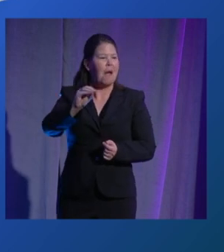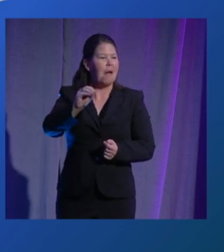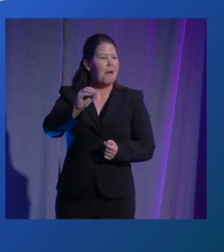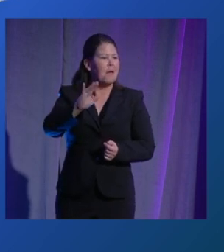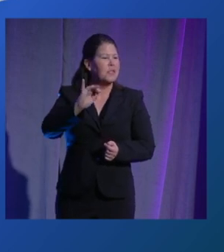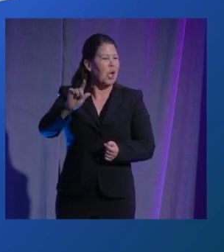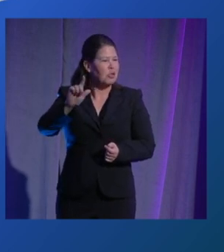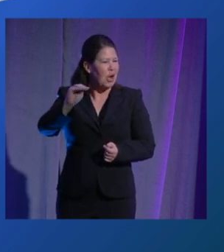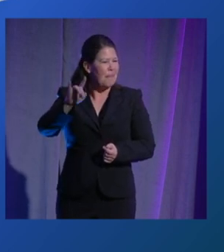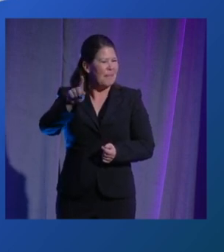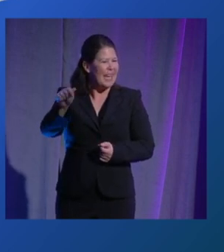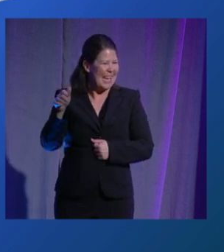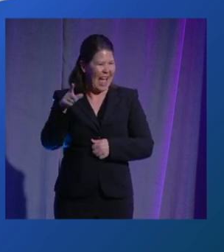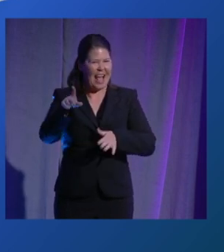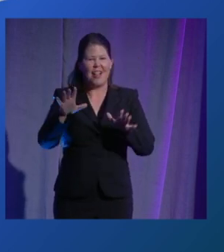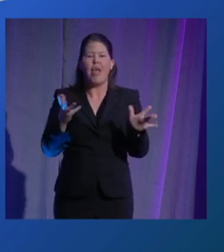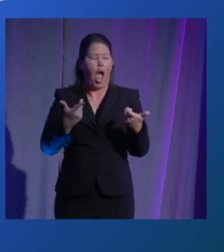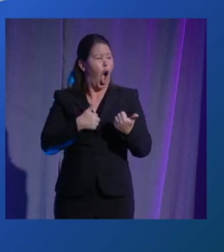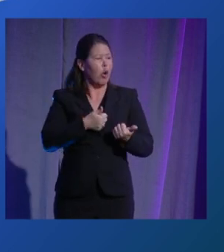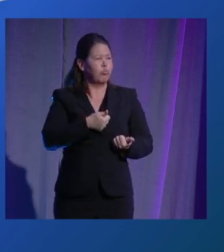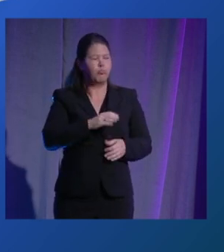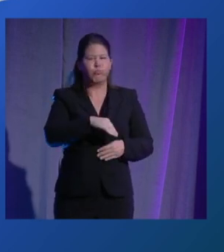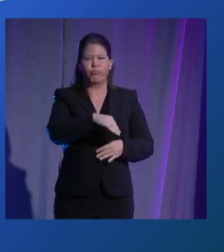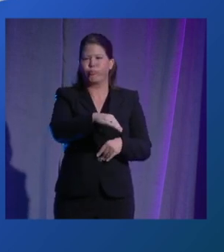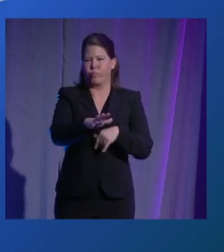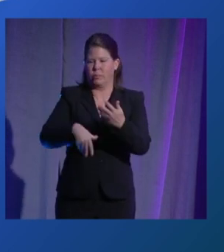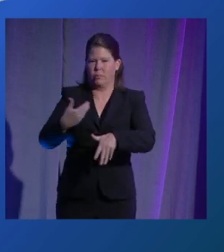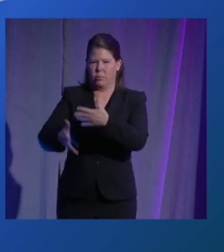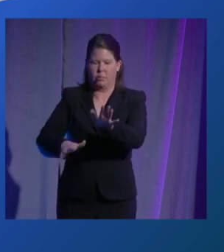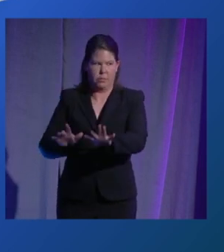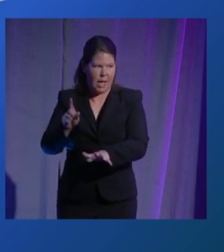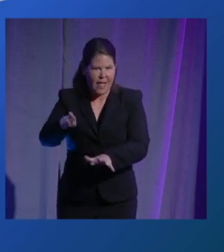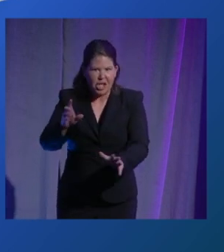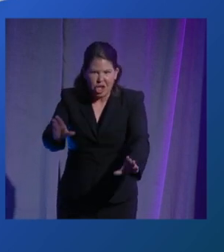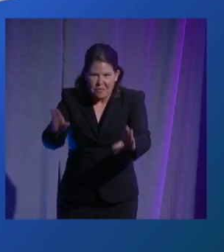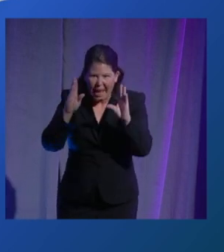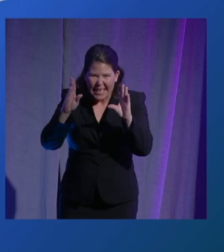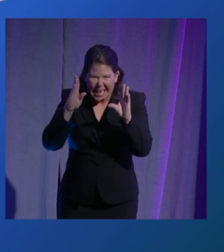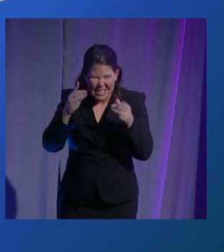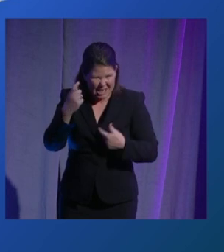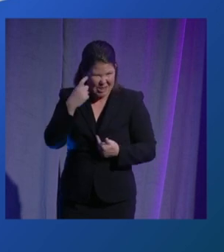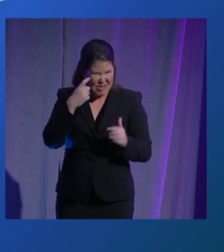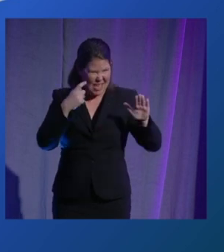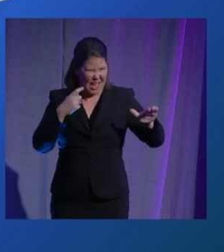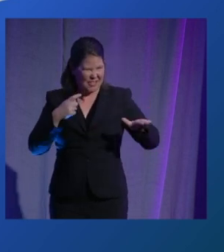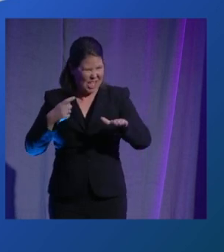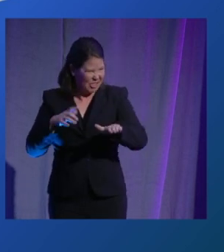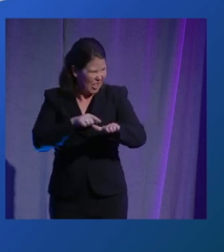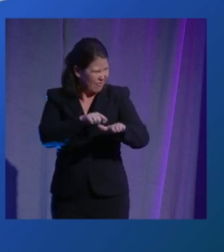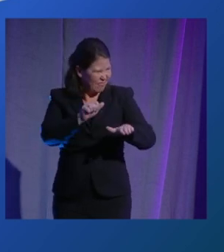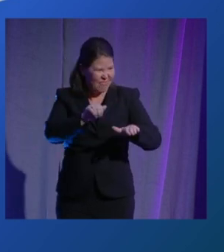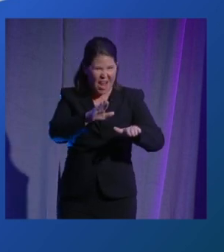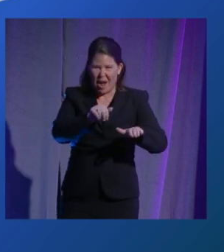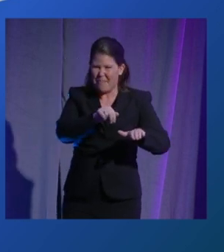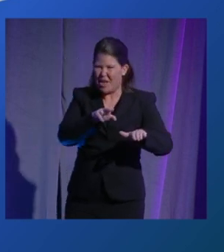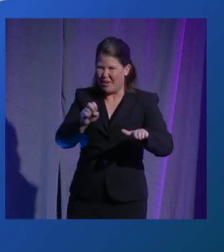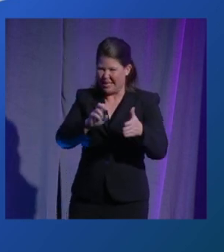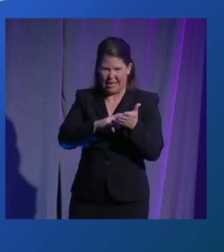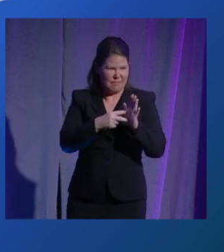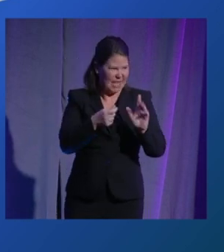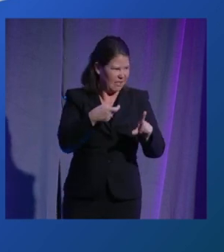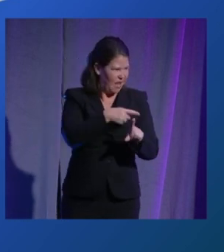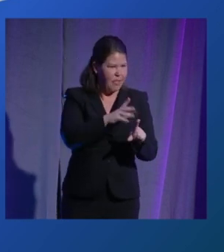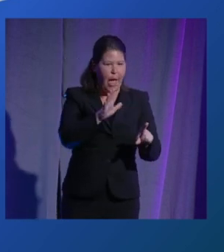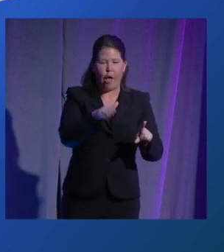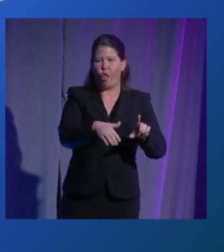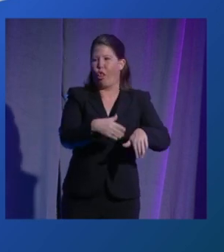have been paying more attention on the Advent of that technology especially with children's use and things like that and they don't want to miss the boat here they want to get out in